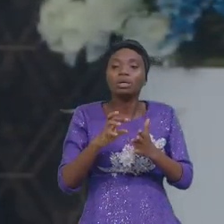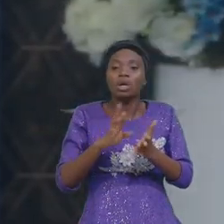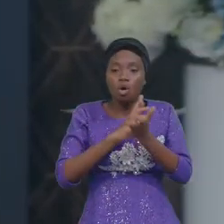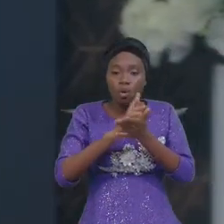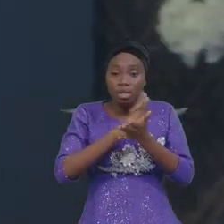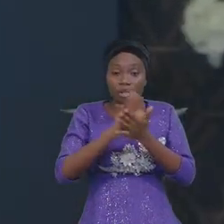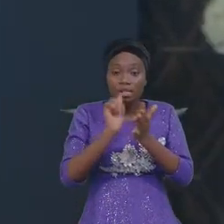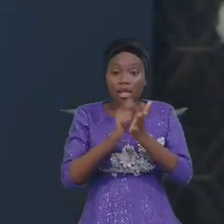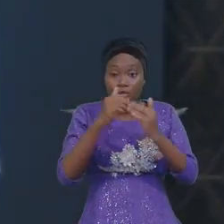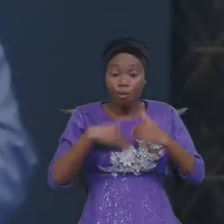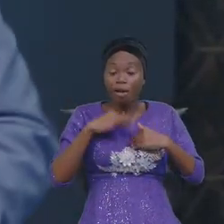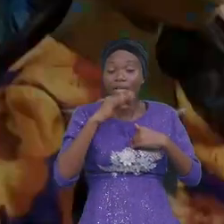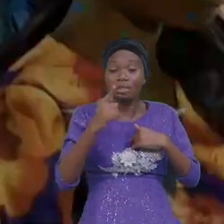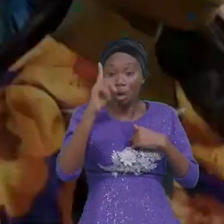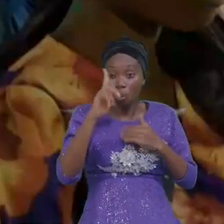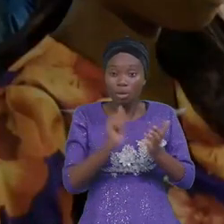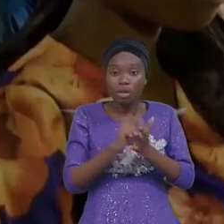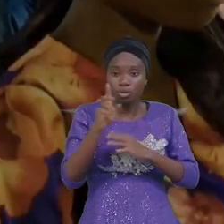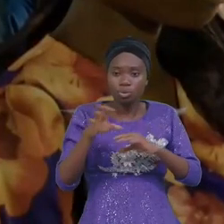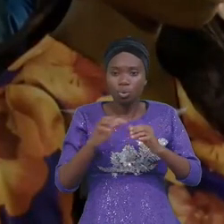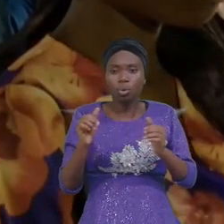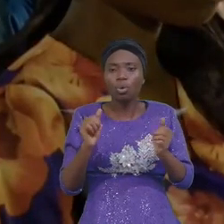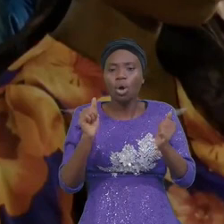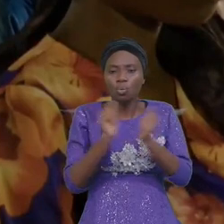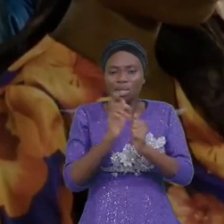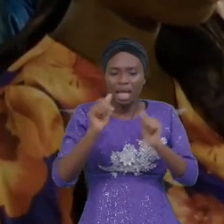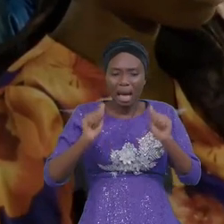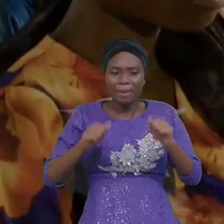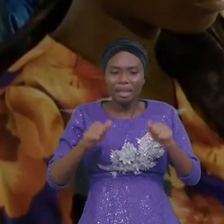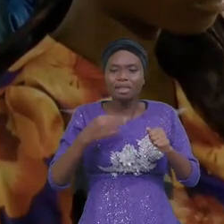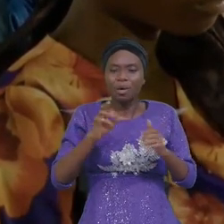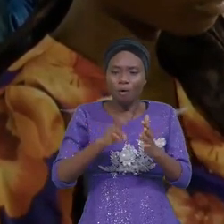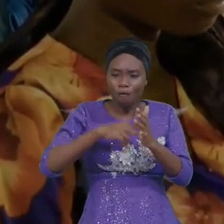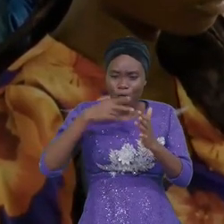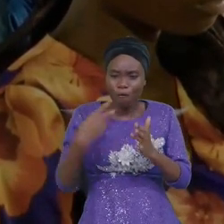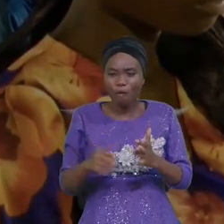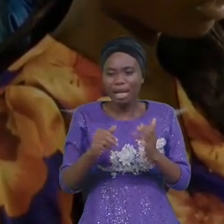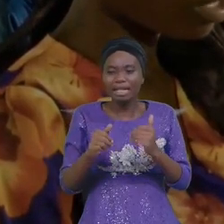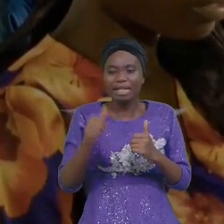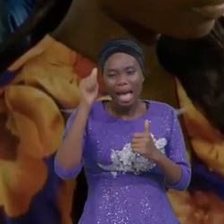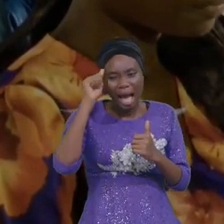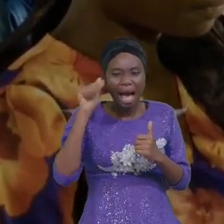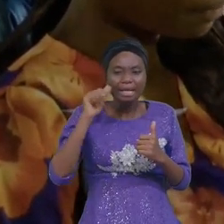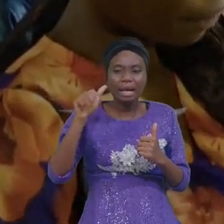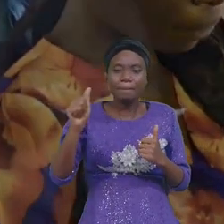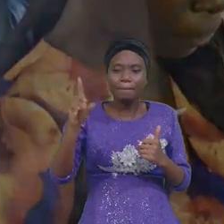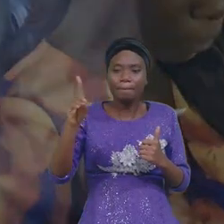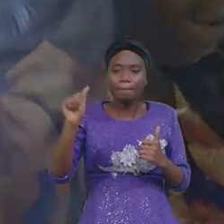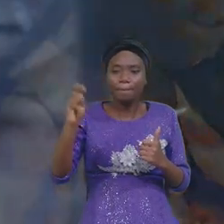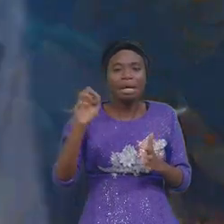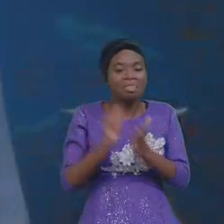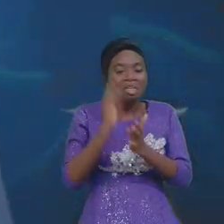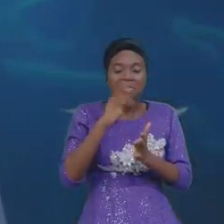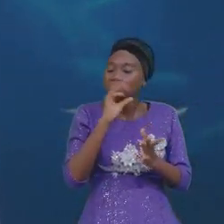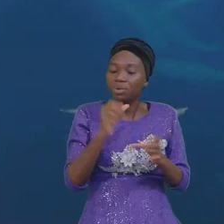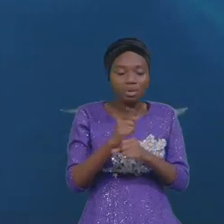one that you do with the ability of falling Adam, that will not get you to heaven. I do this,